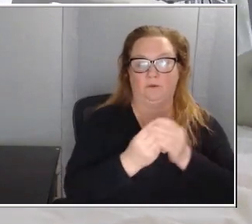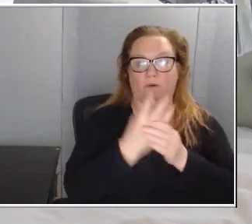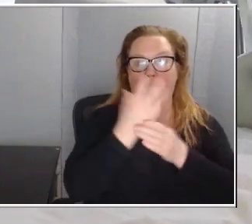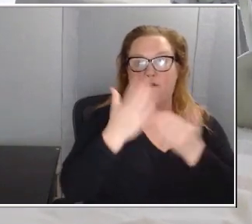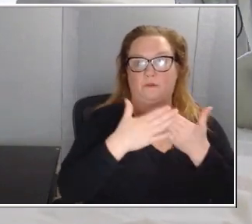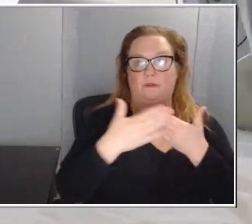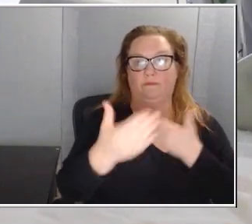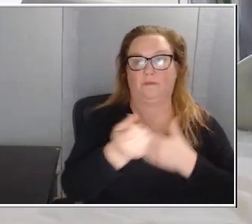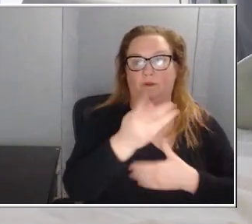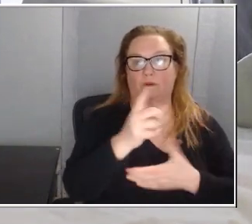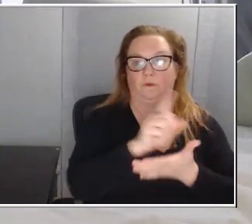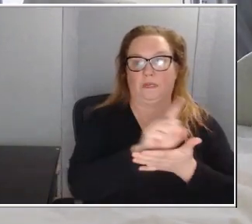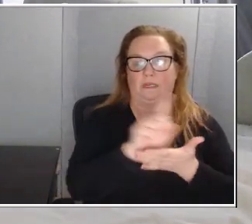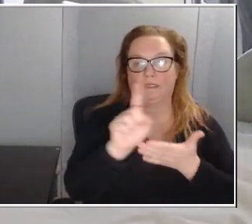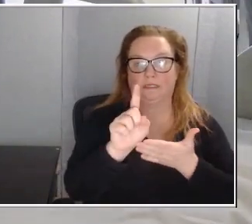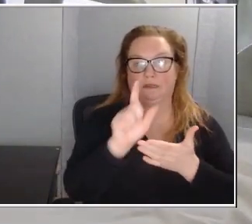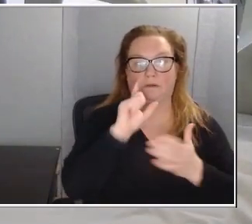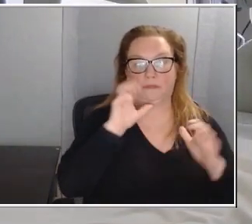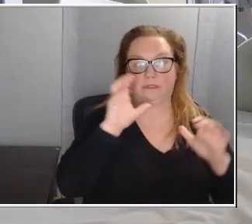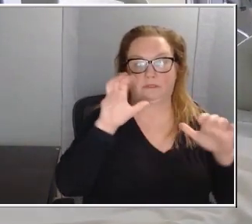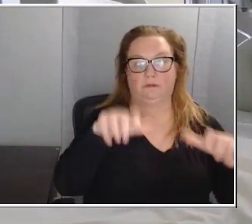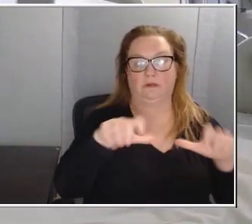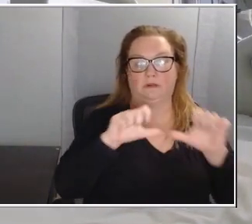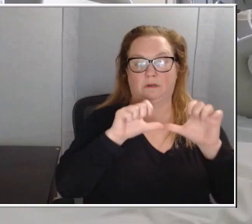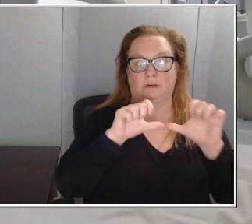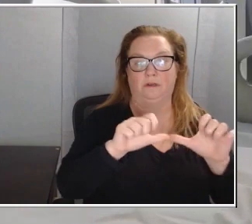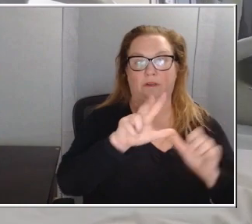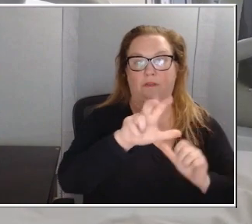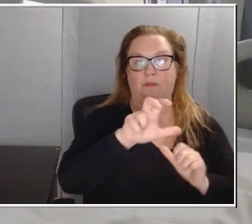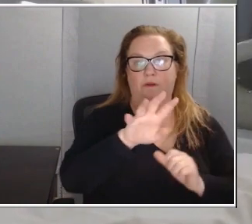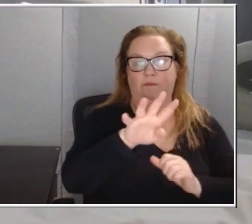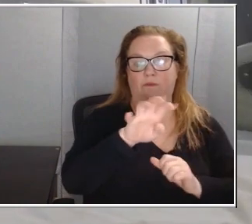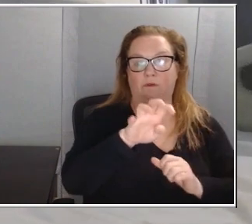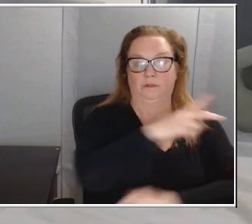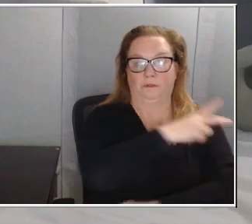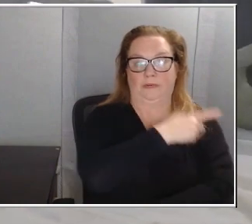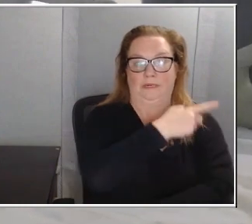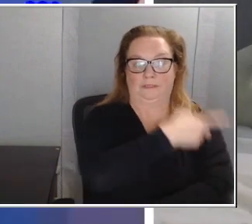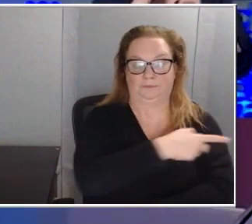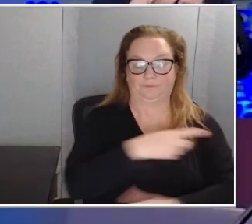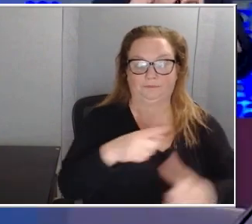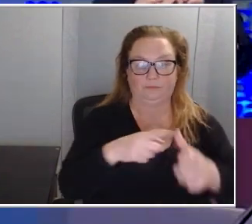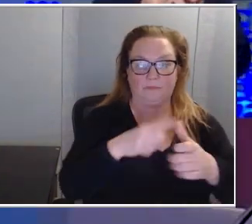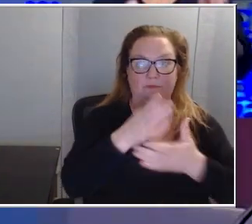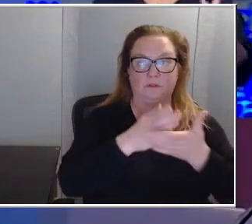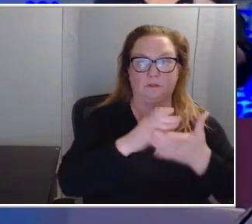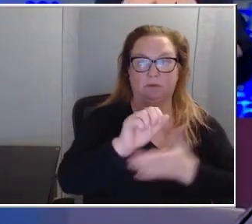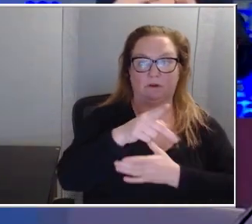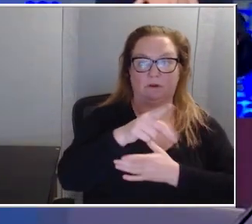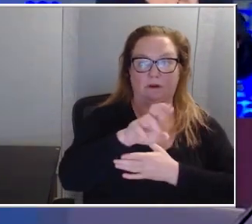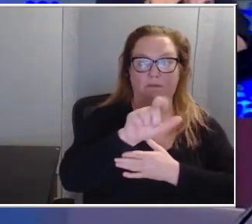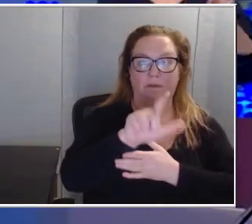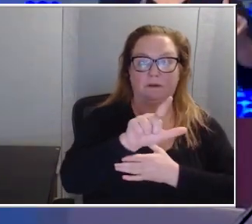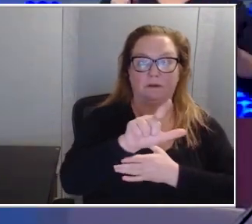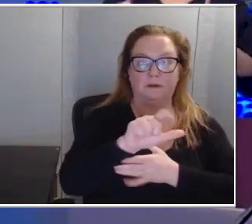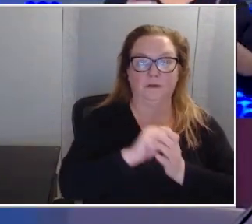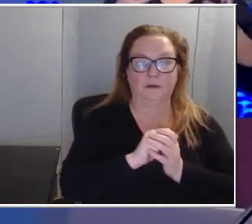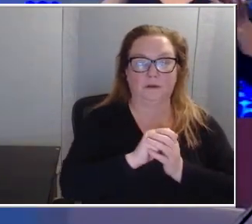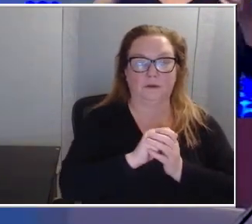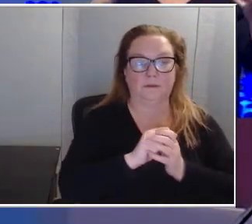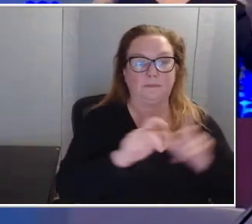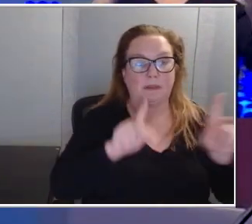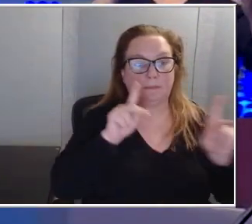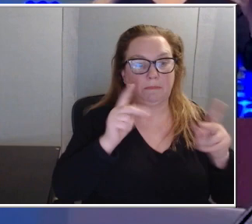weeks. It wouldn't surprise me if we were at 300 to 400 patients even the first part of April. There are people that want